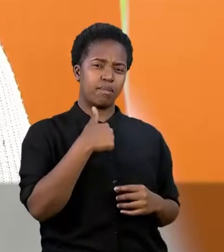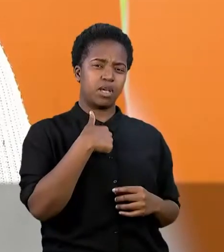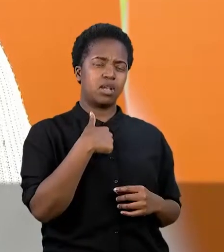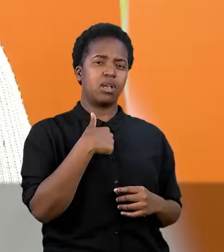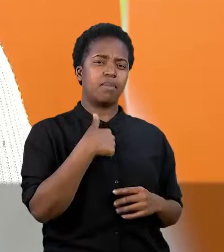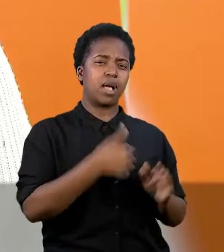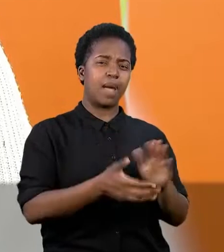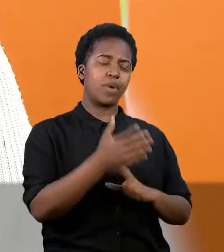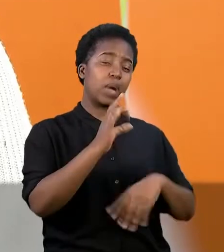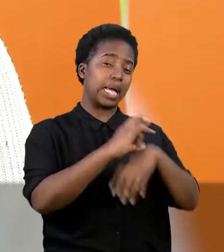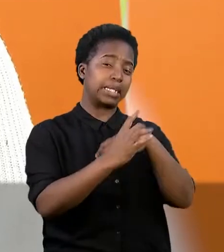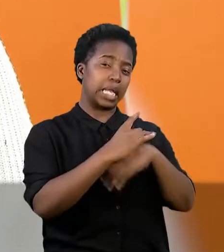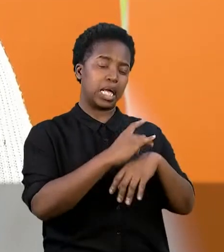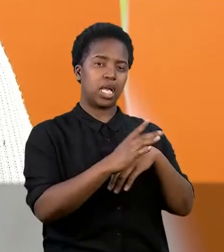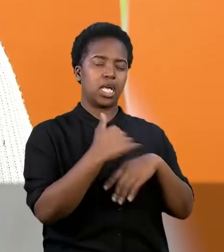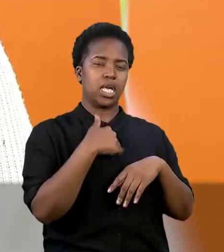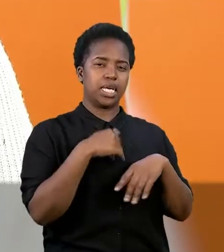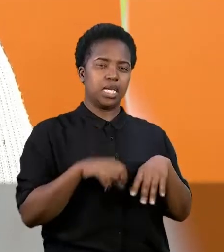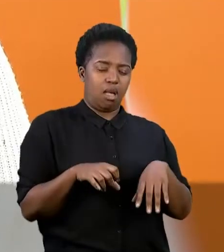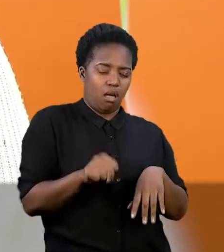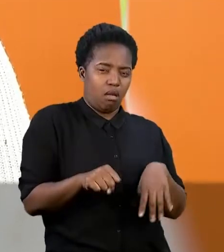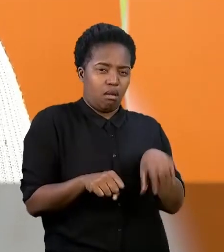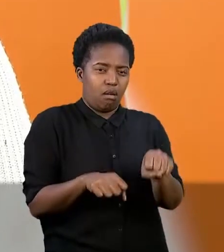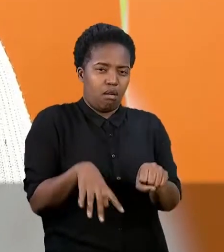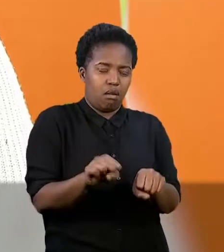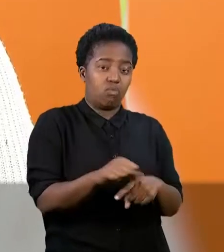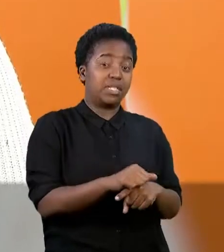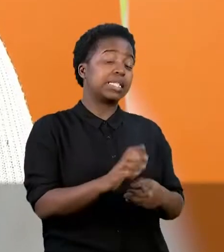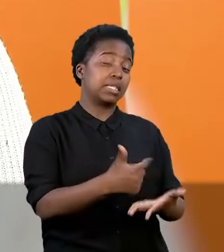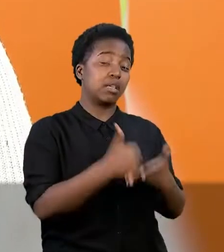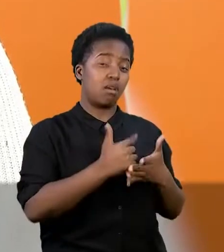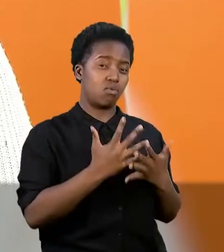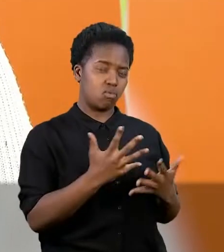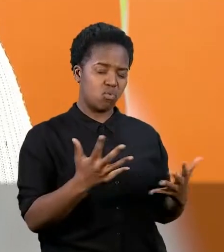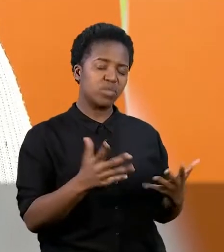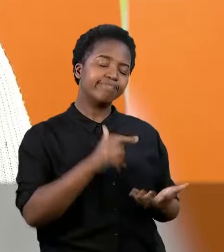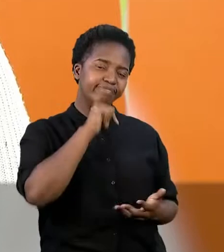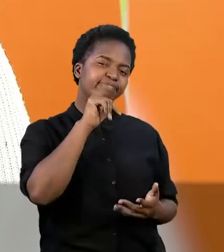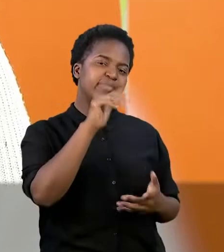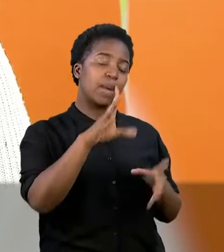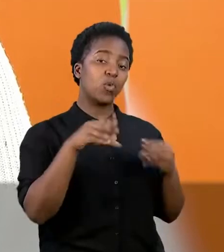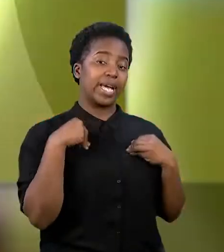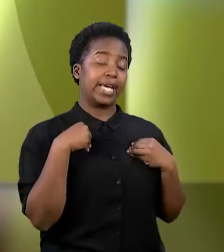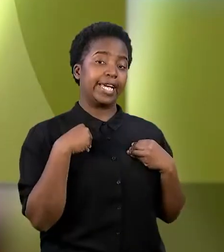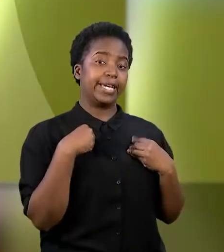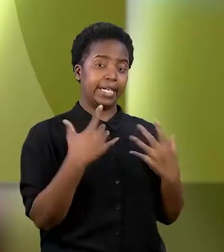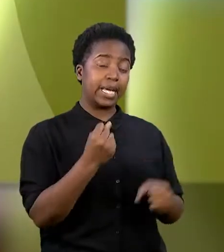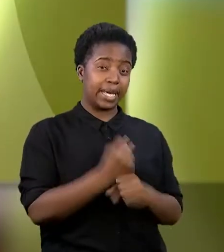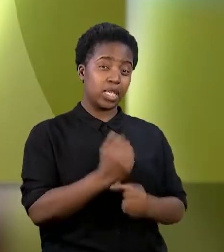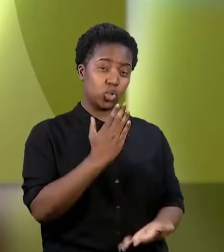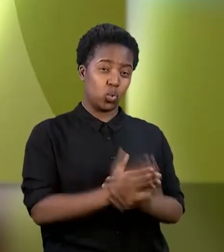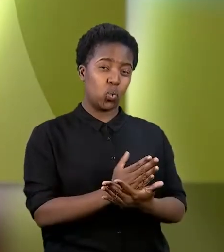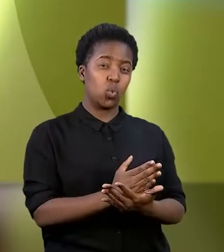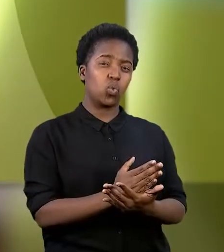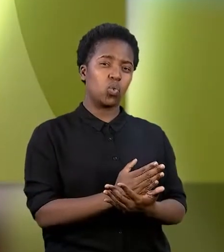tsamaya di-counseling le di-physio. Ke tsona tse nthusitseng haholo hore ke kgone ho amohela. And